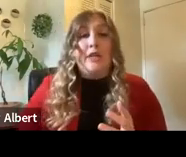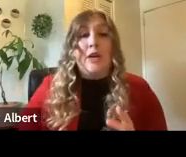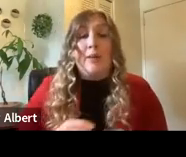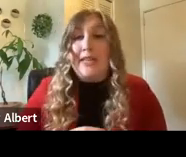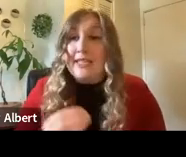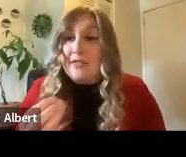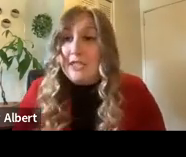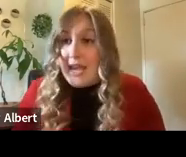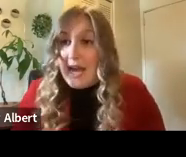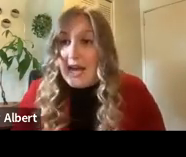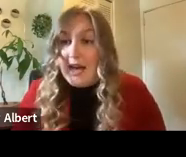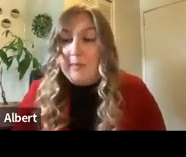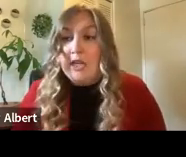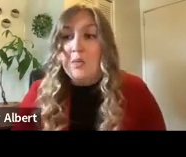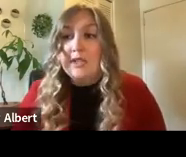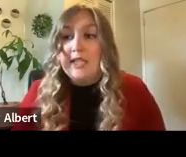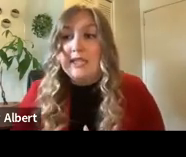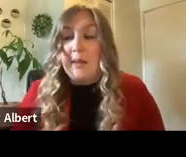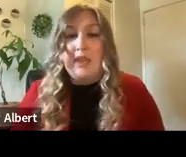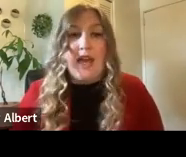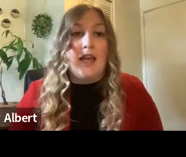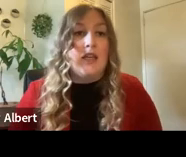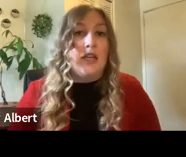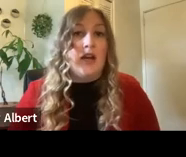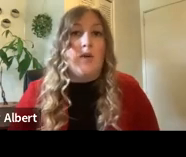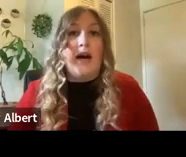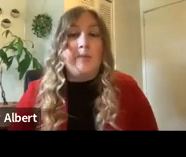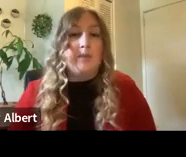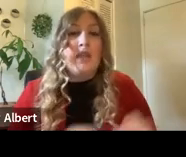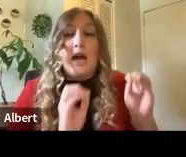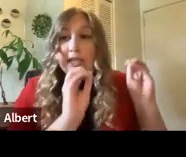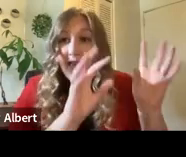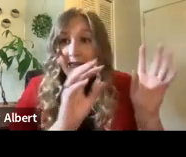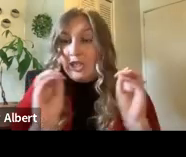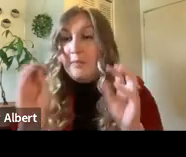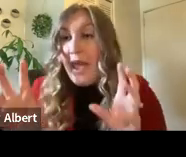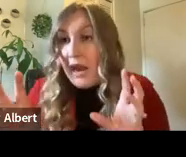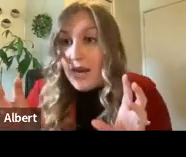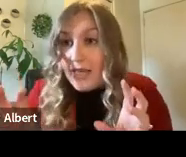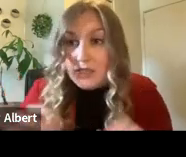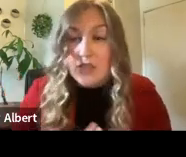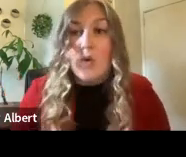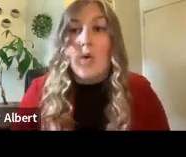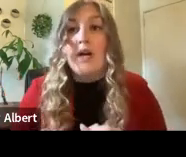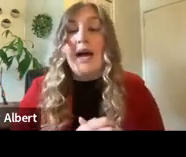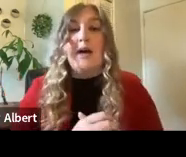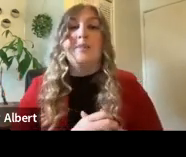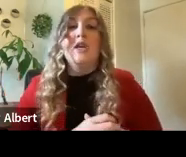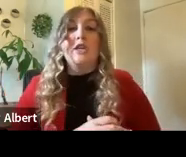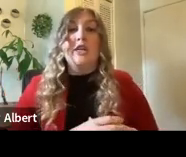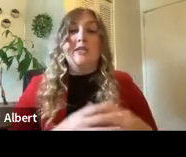or, a piece of data. We'll see something, attention parents,